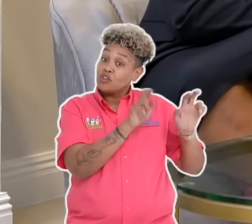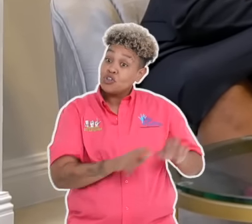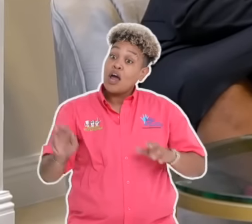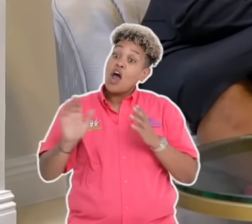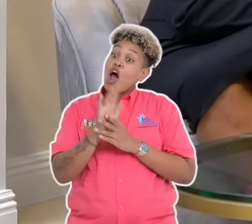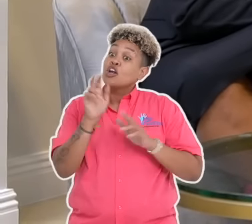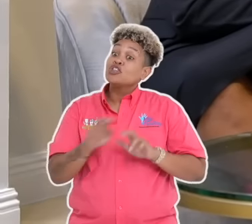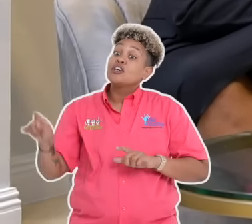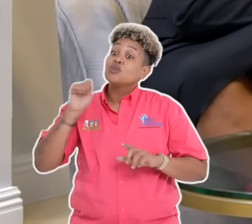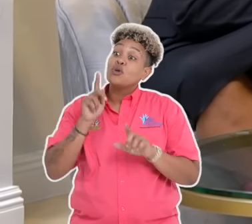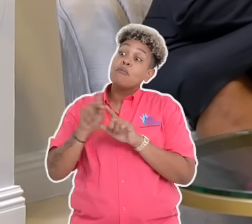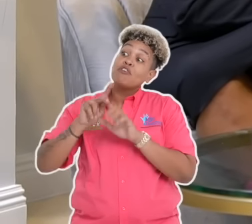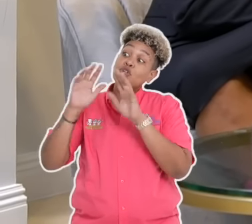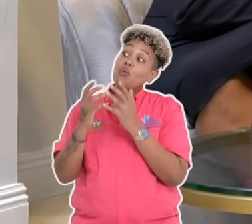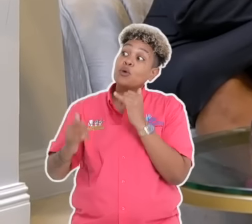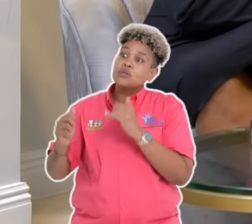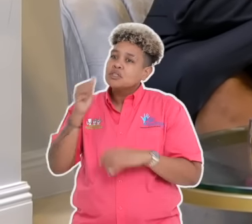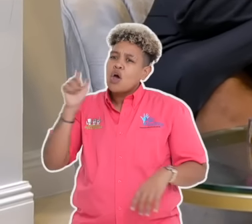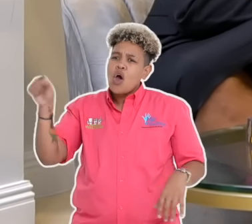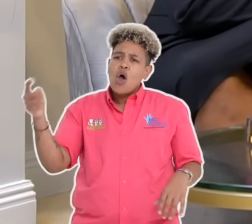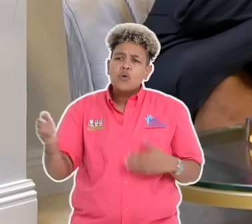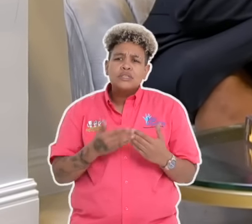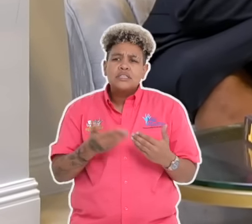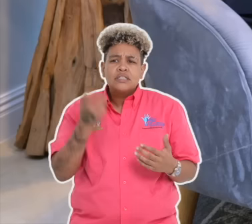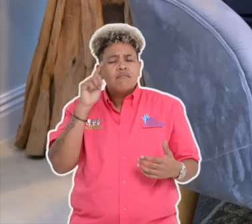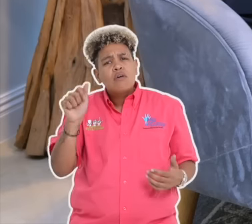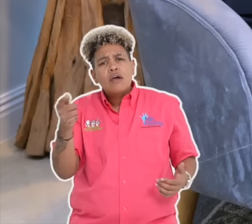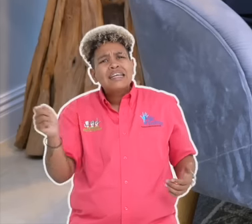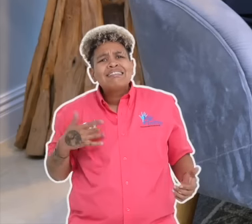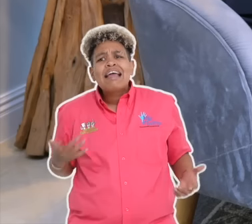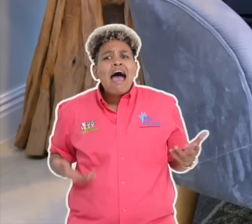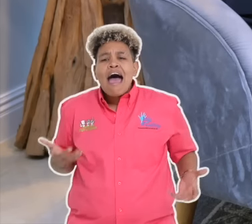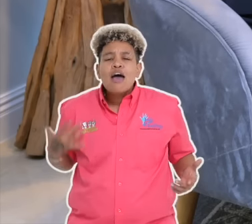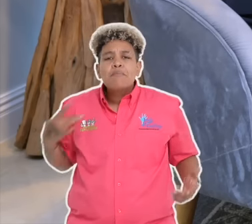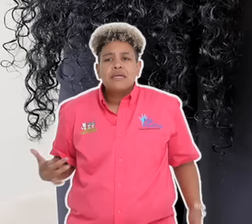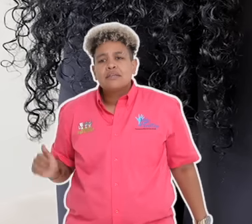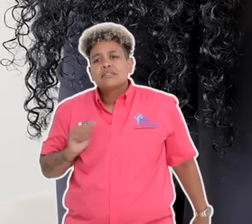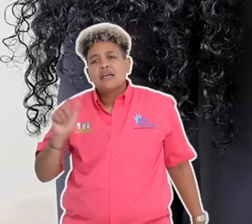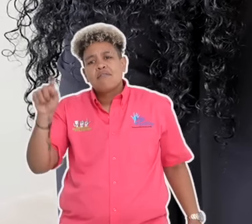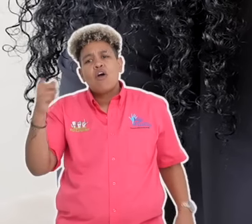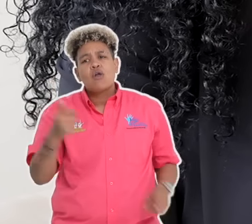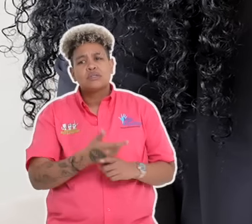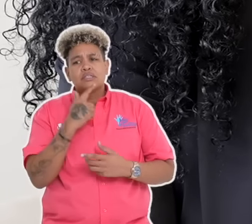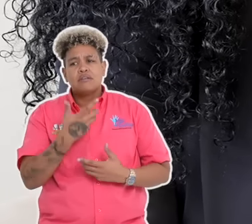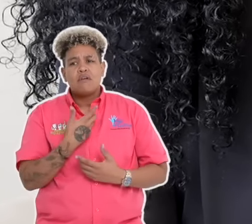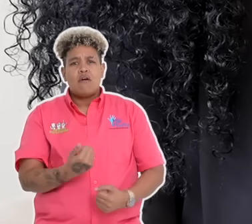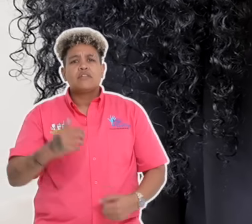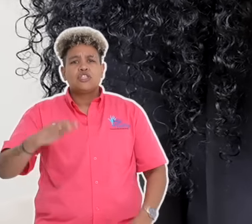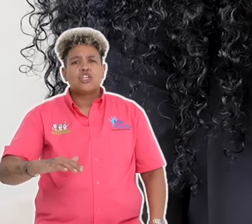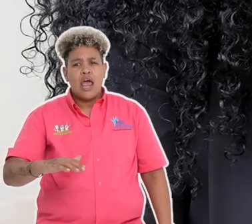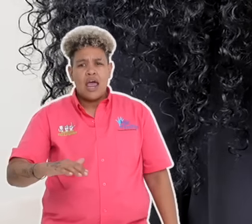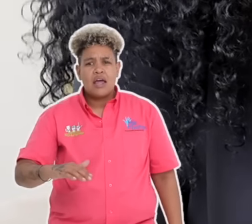transitioning from university / college to the professional world, which is not always very easy for any of us. So I've always been a